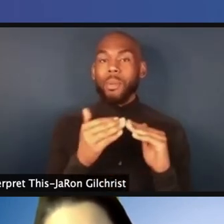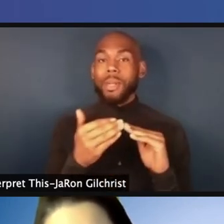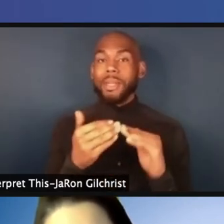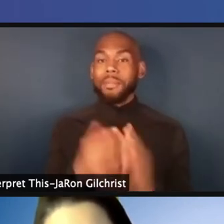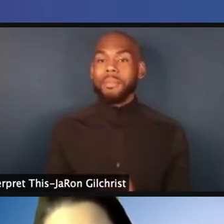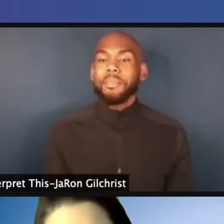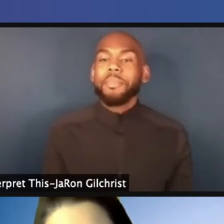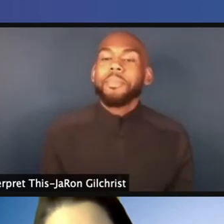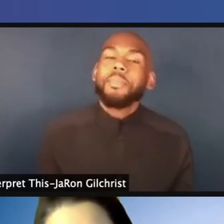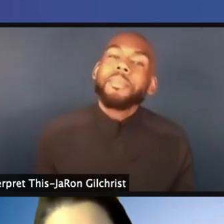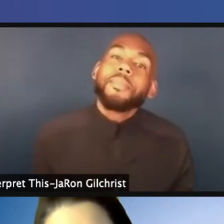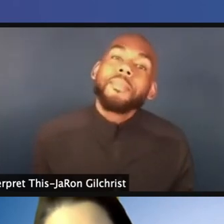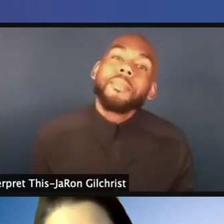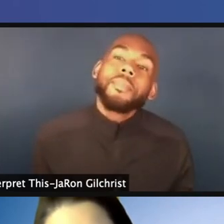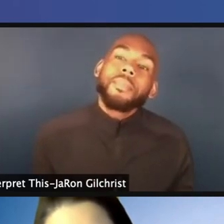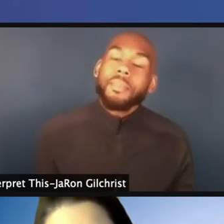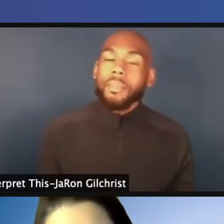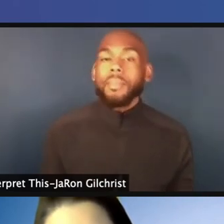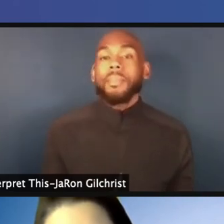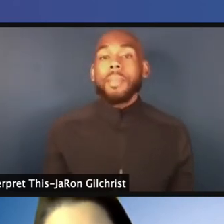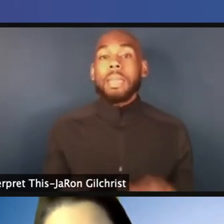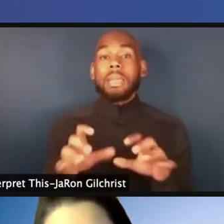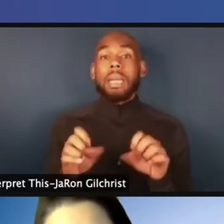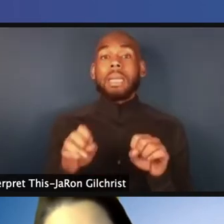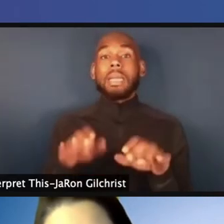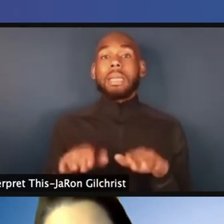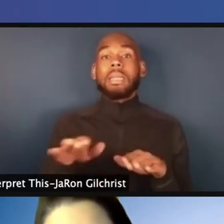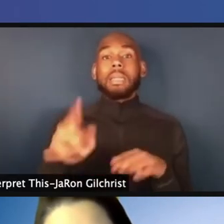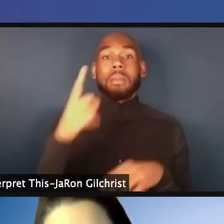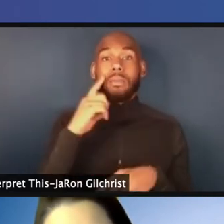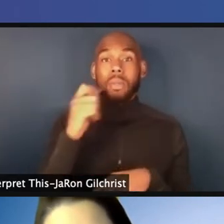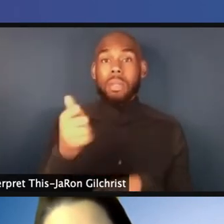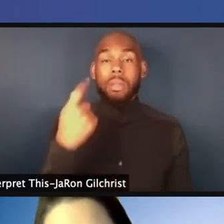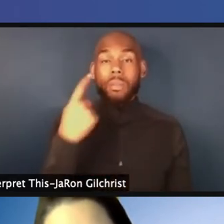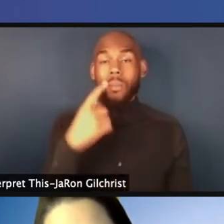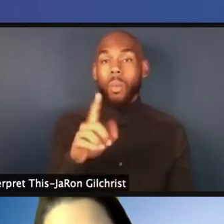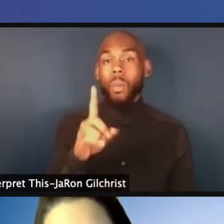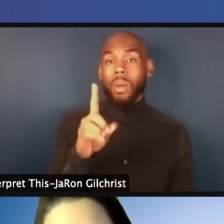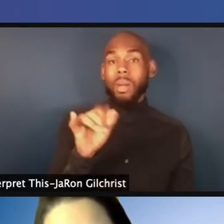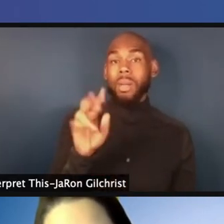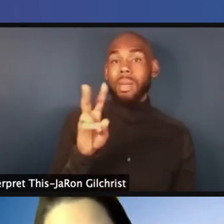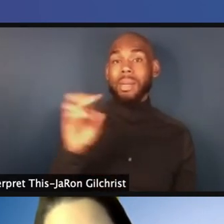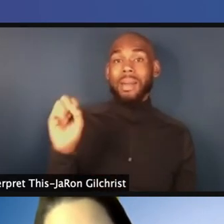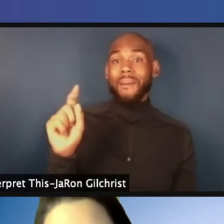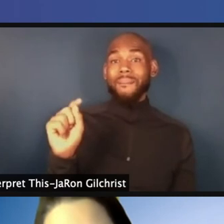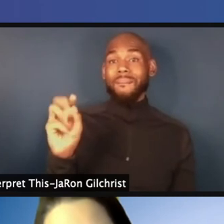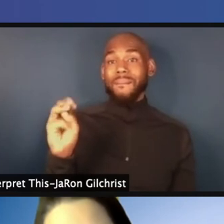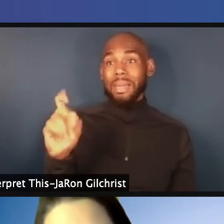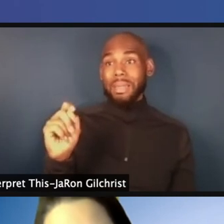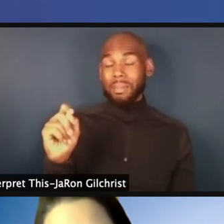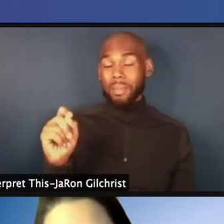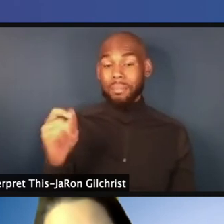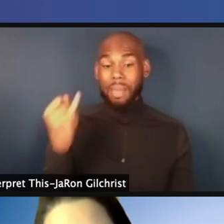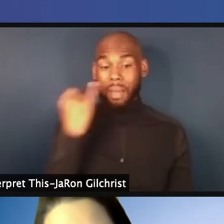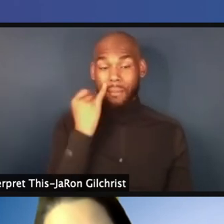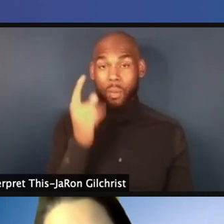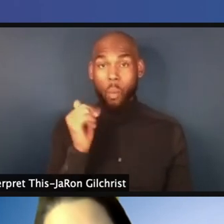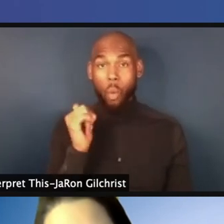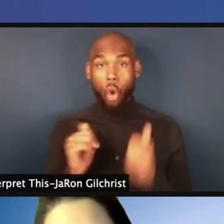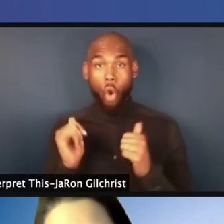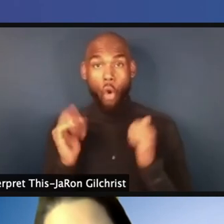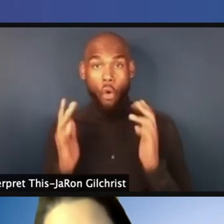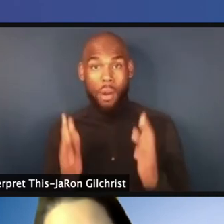And, you know, taking steps for yourself about towards divestment, right? Mm-hmm. If you're an individual artist, thinking about what is